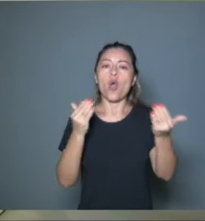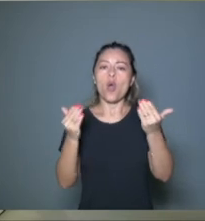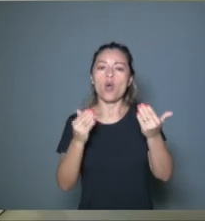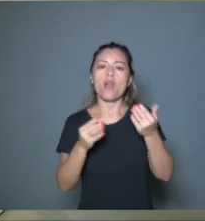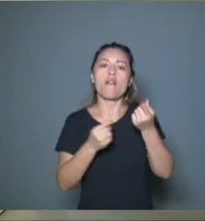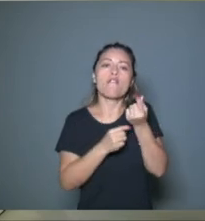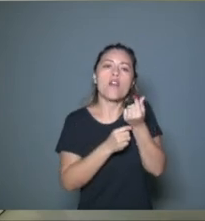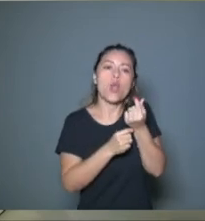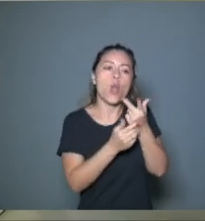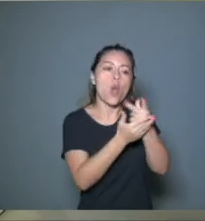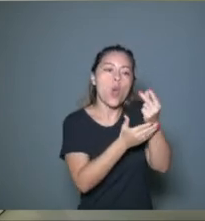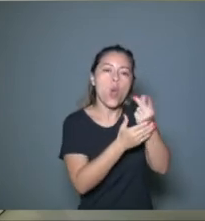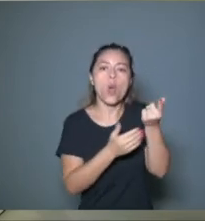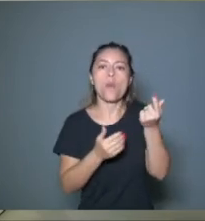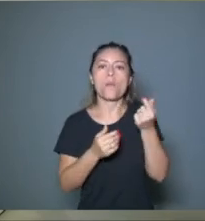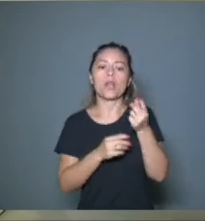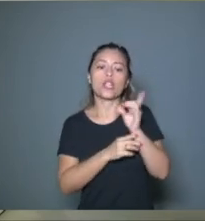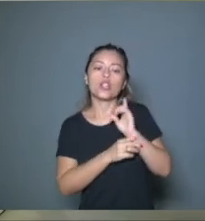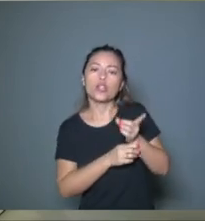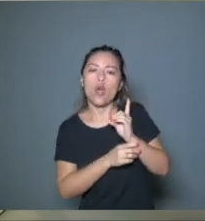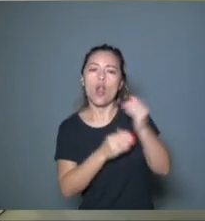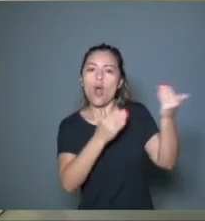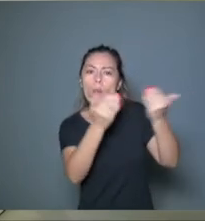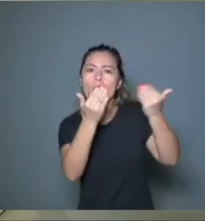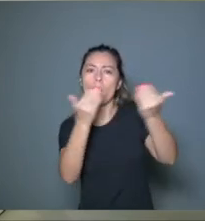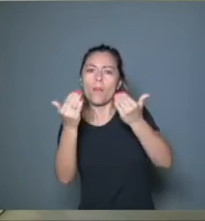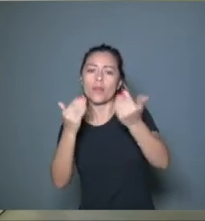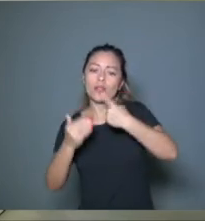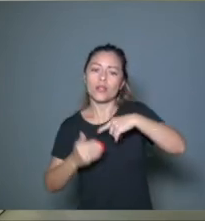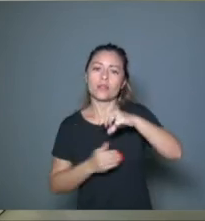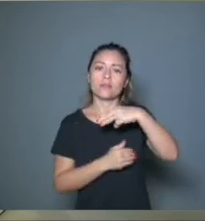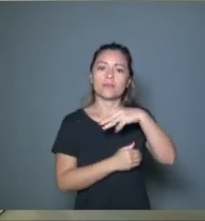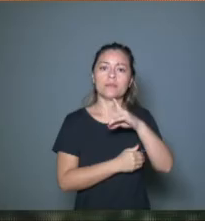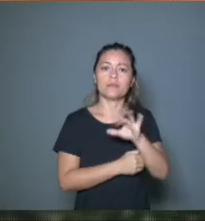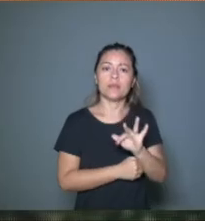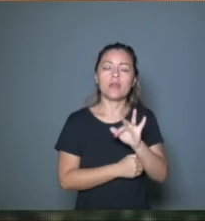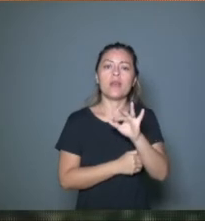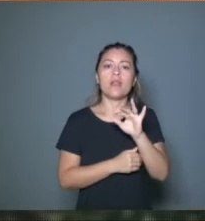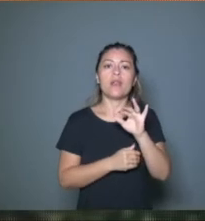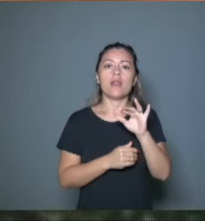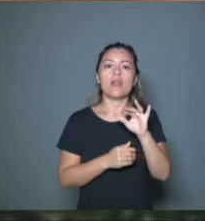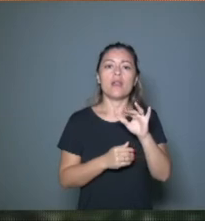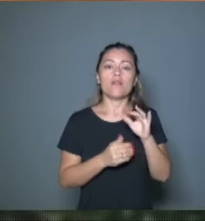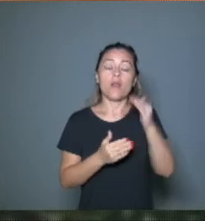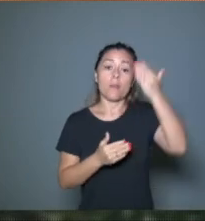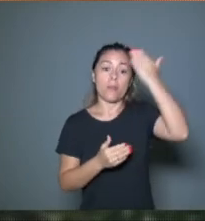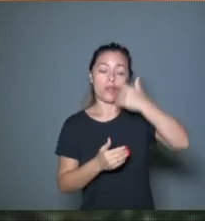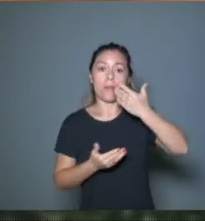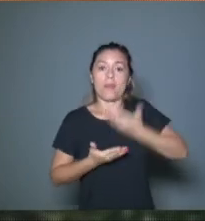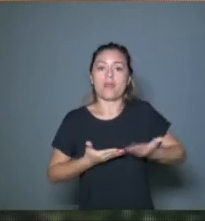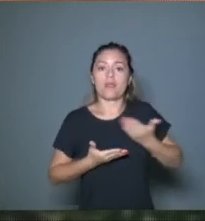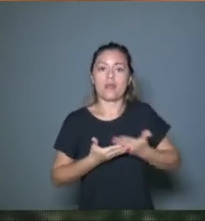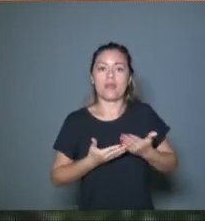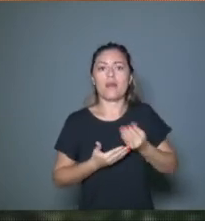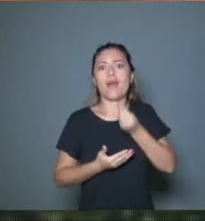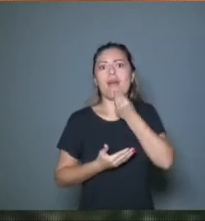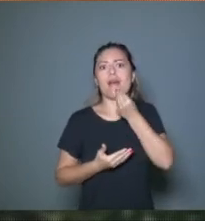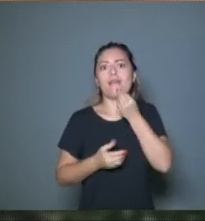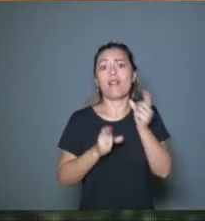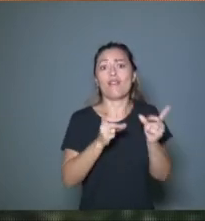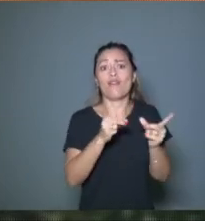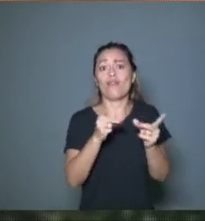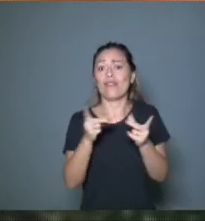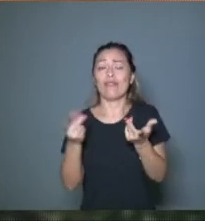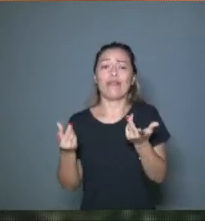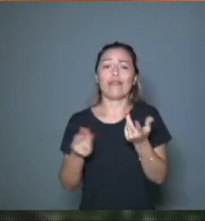volatility of the commodities and our NDFs were telling us that we were having losses. Of